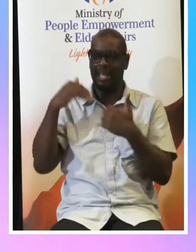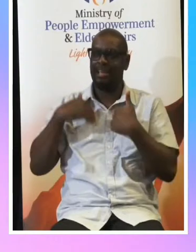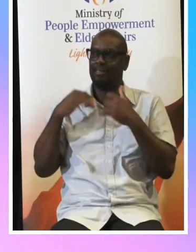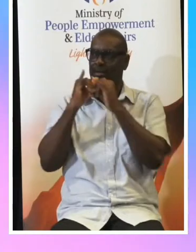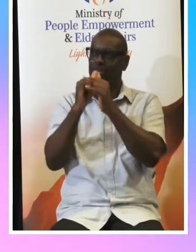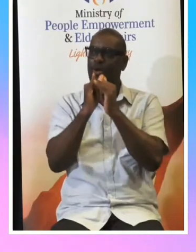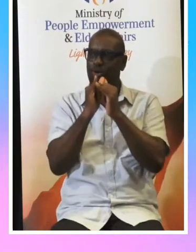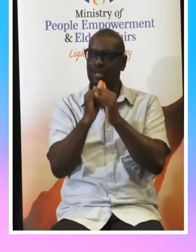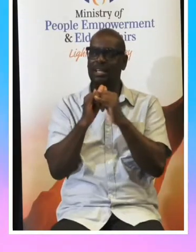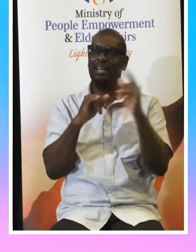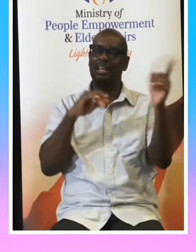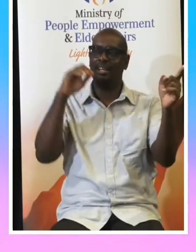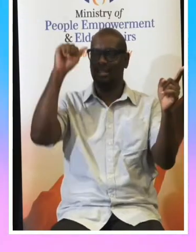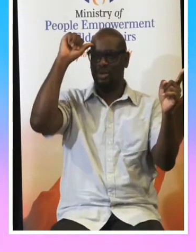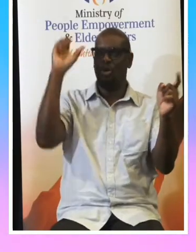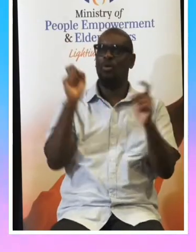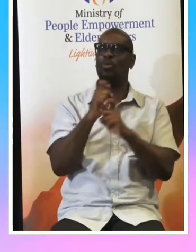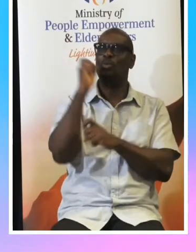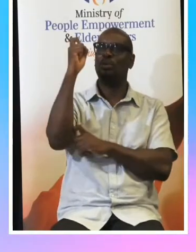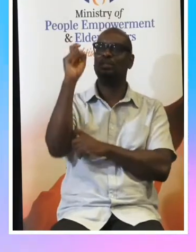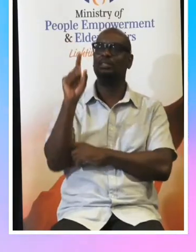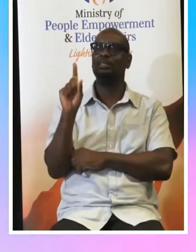in 2011.